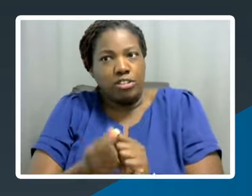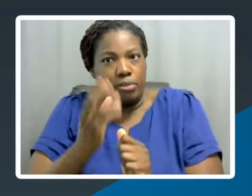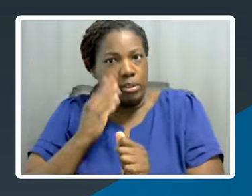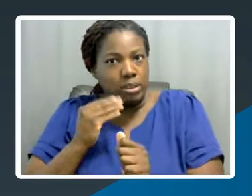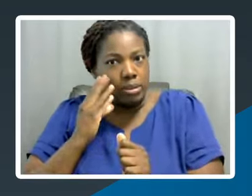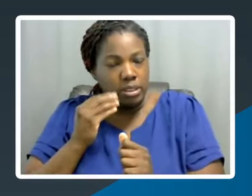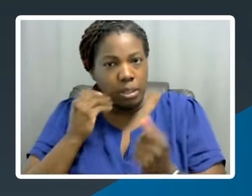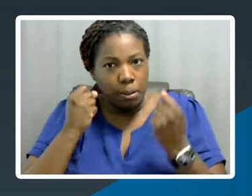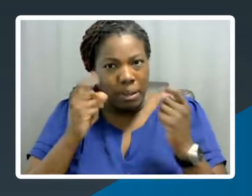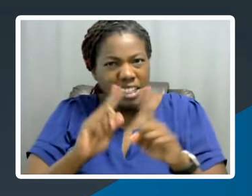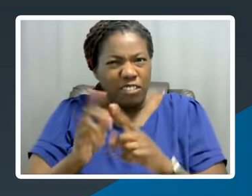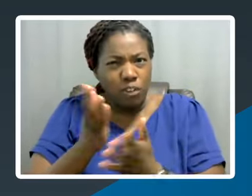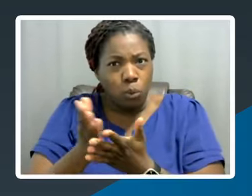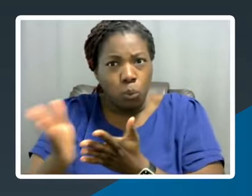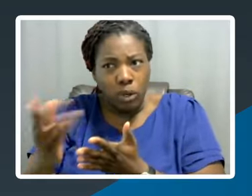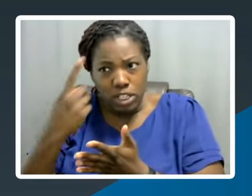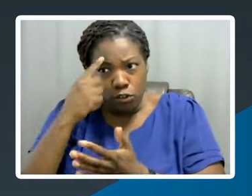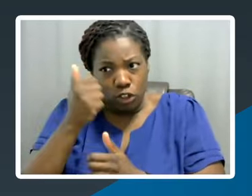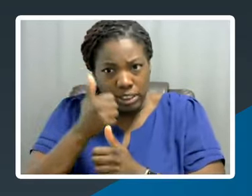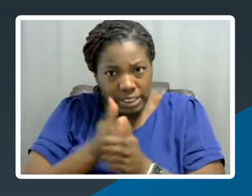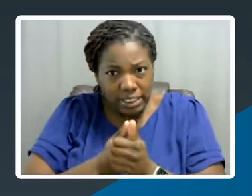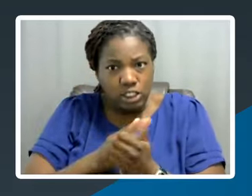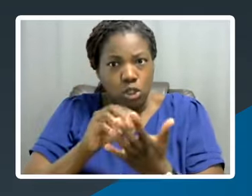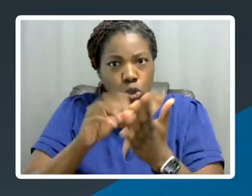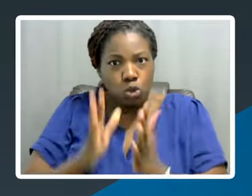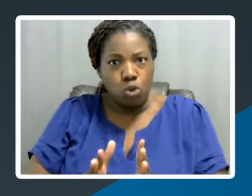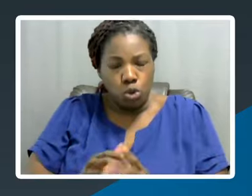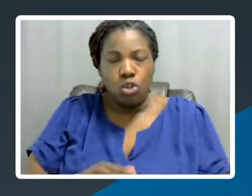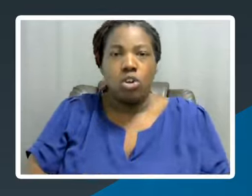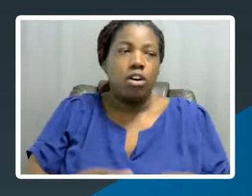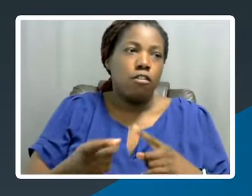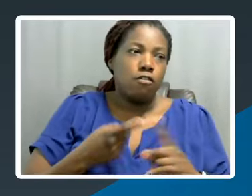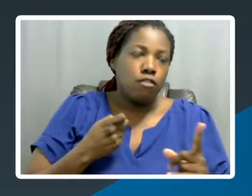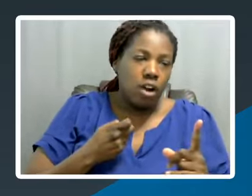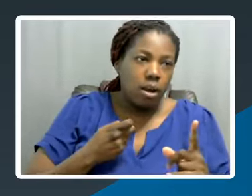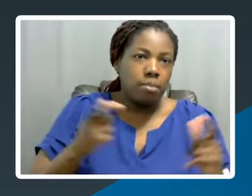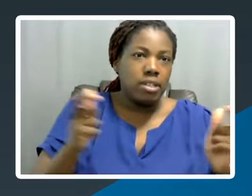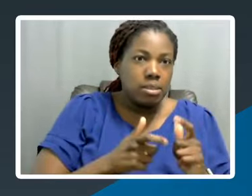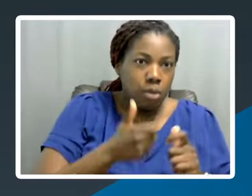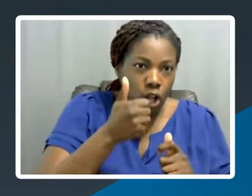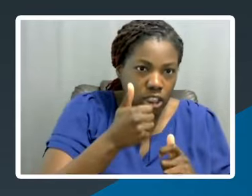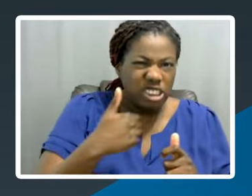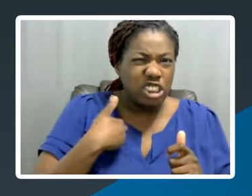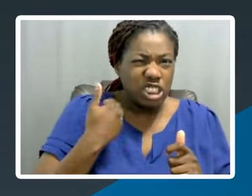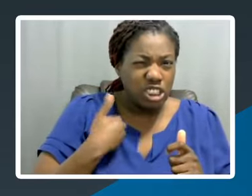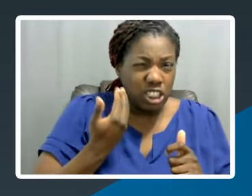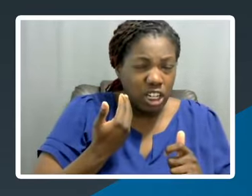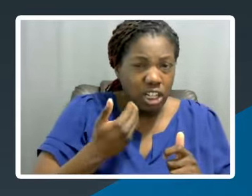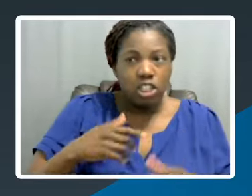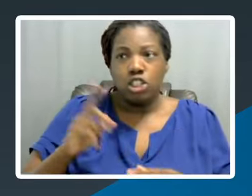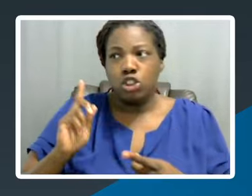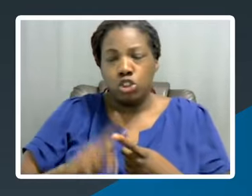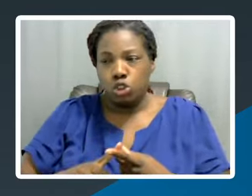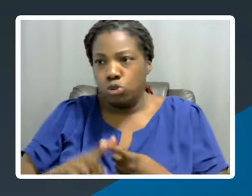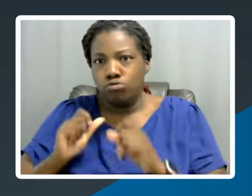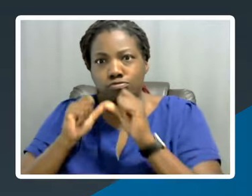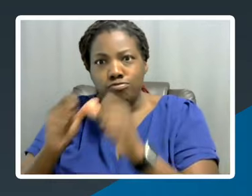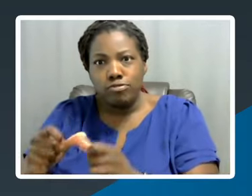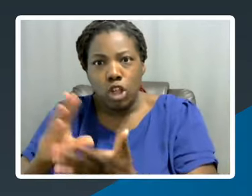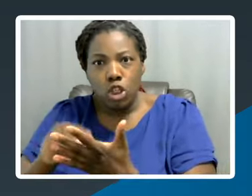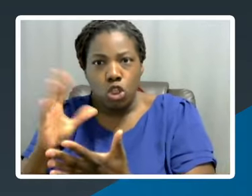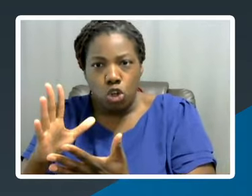different ways for each and every learner, from our smallest learners to our lifelong learners. We're here to help